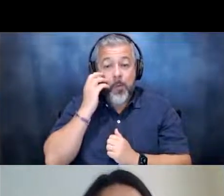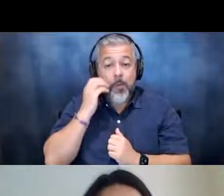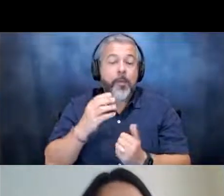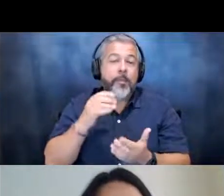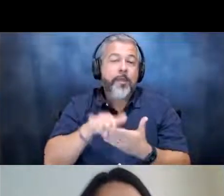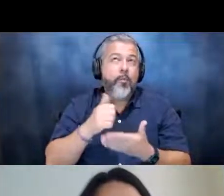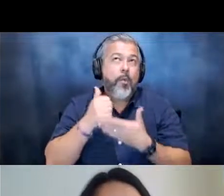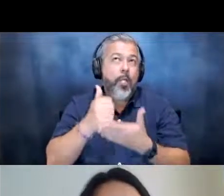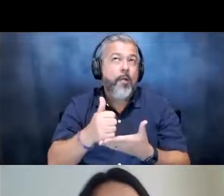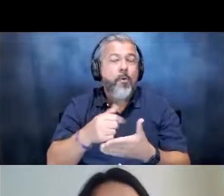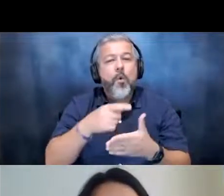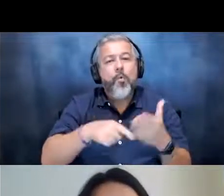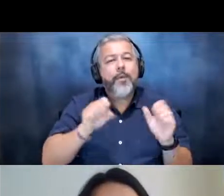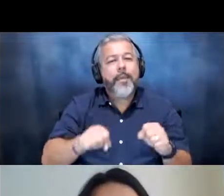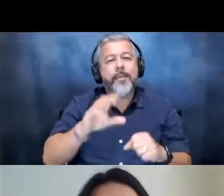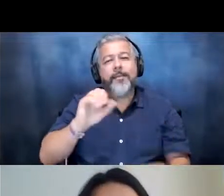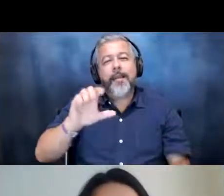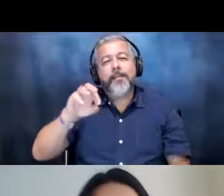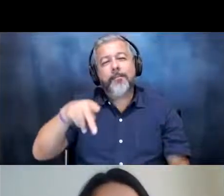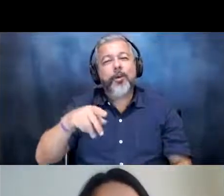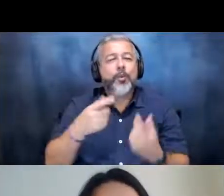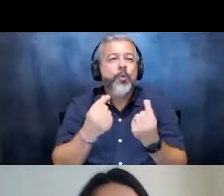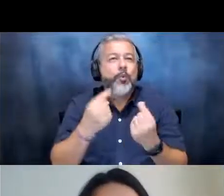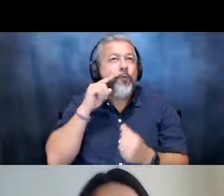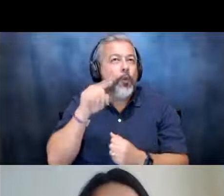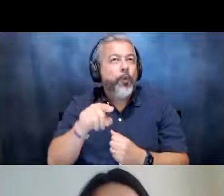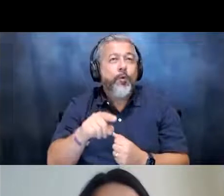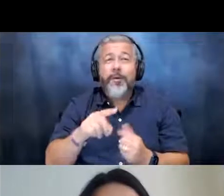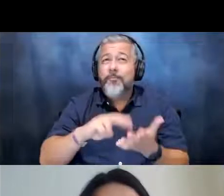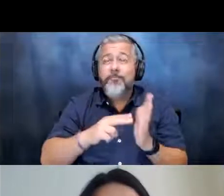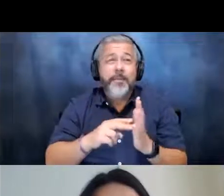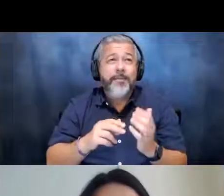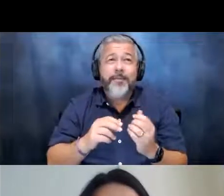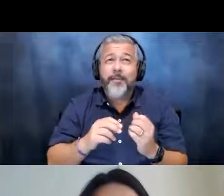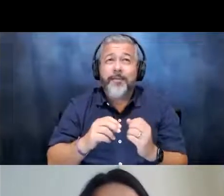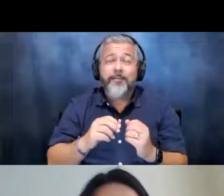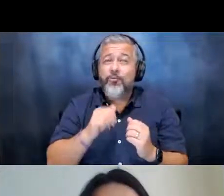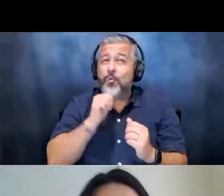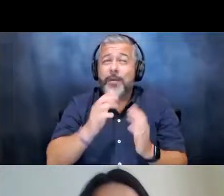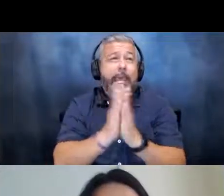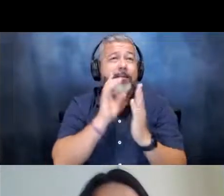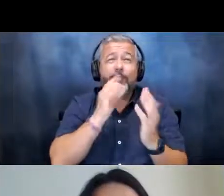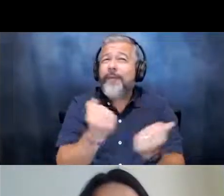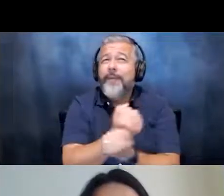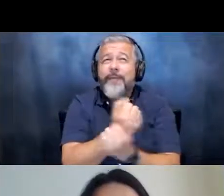sense. Nothing is off the table at the stage that we're at.